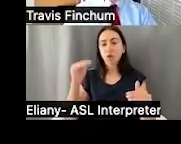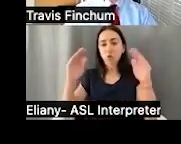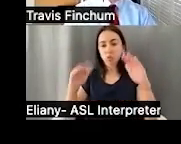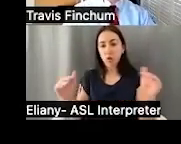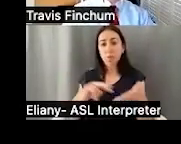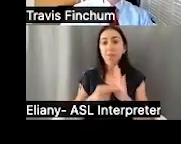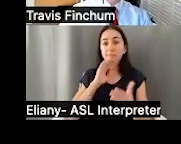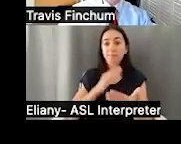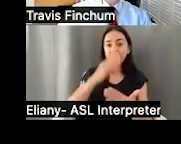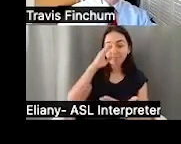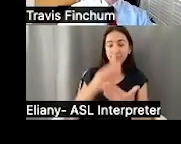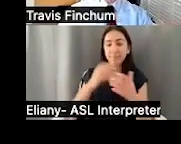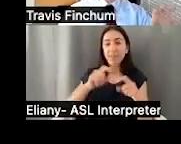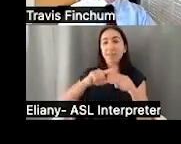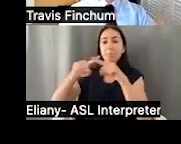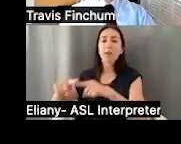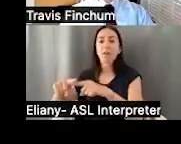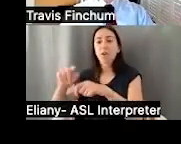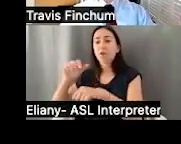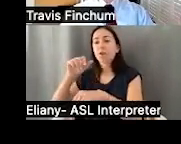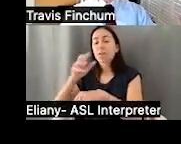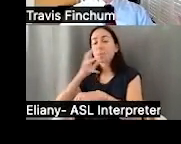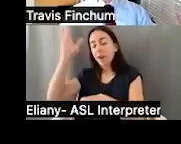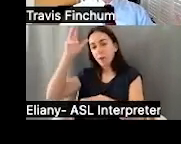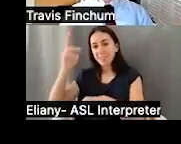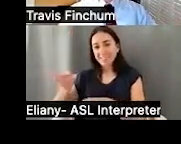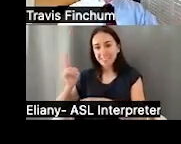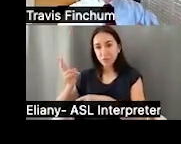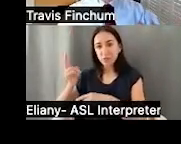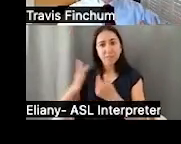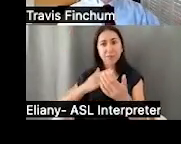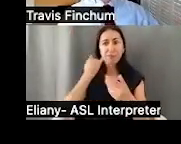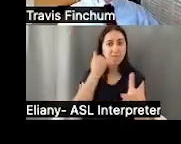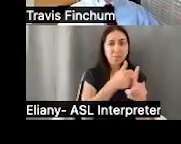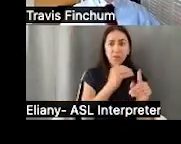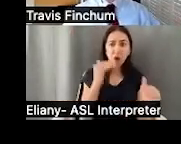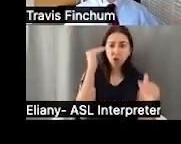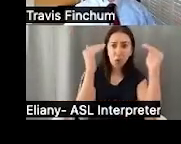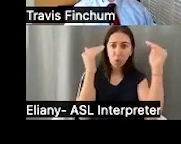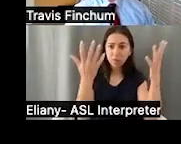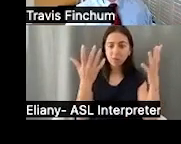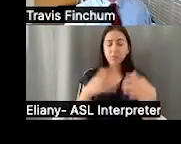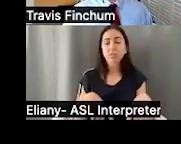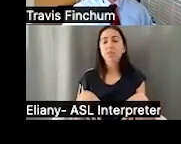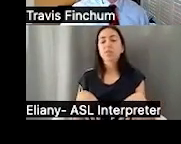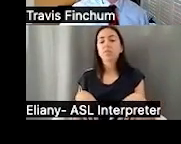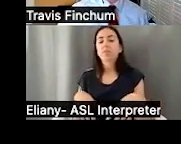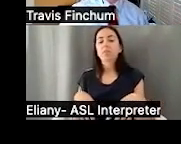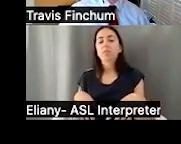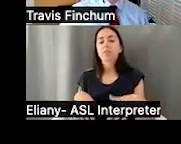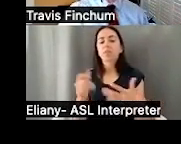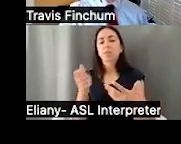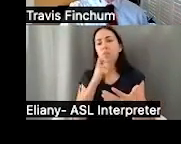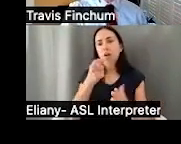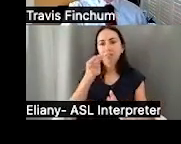can draw on a parent's work history, even as an adult. Benefits we're not going to go into a lot of detail on